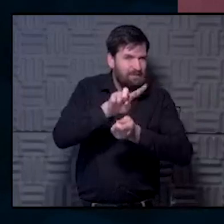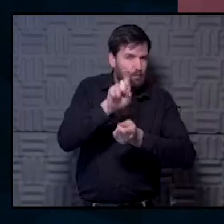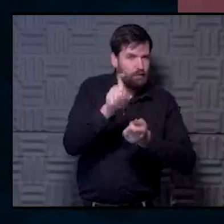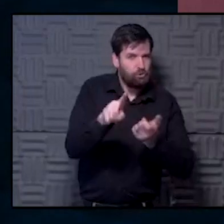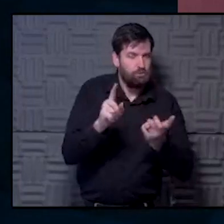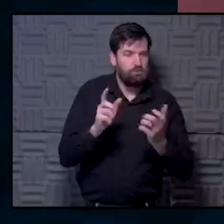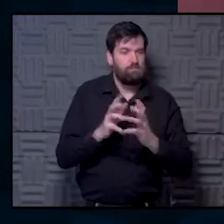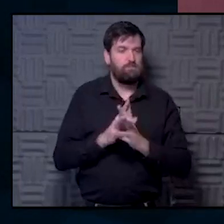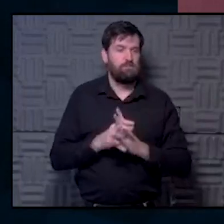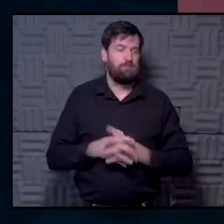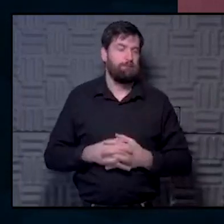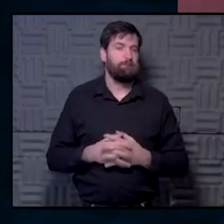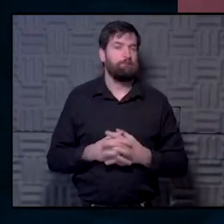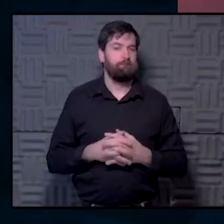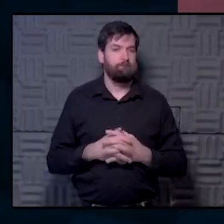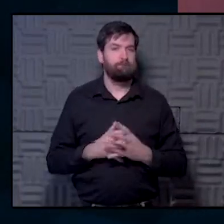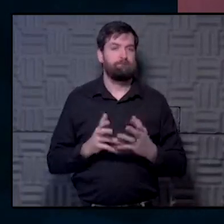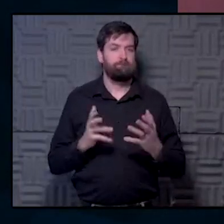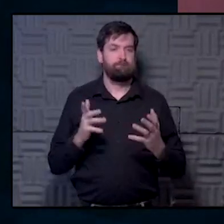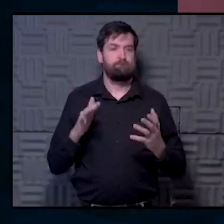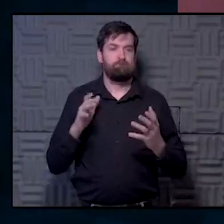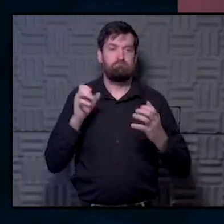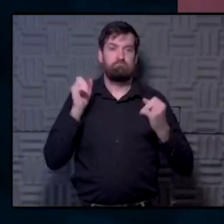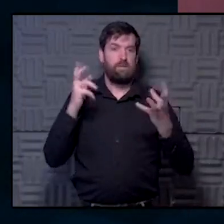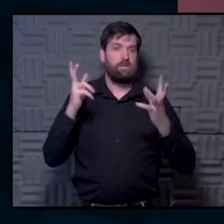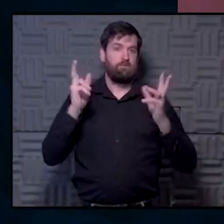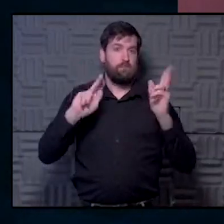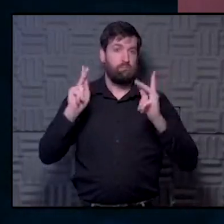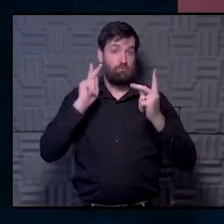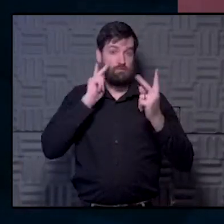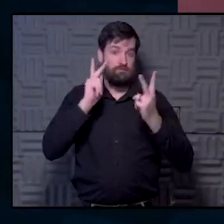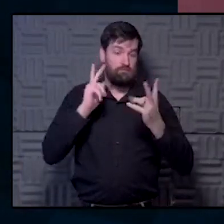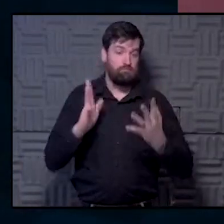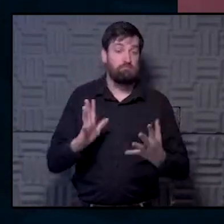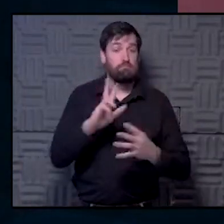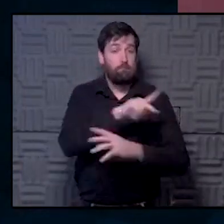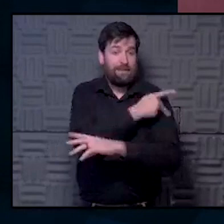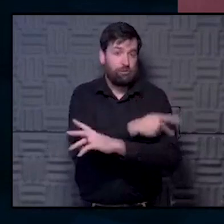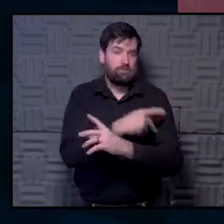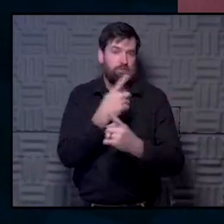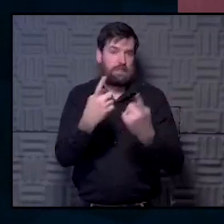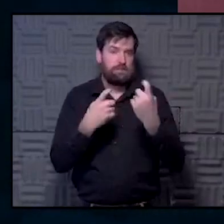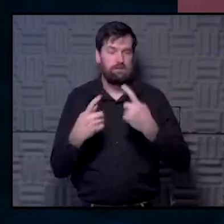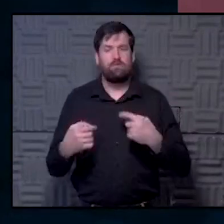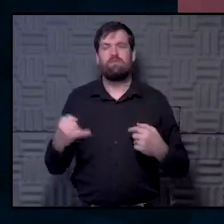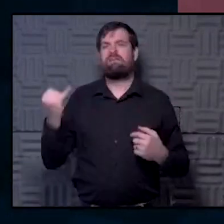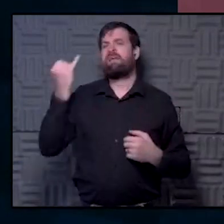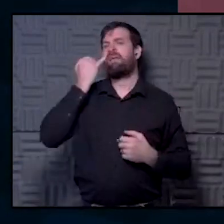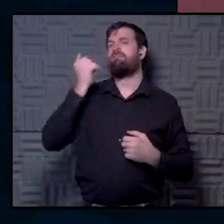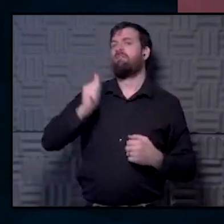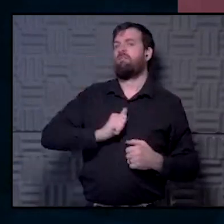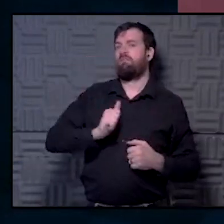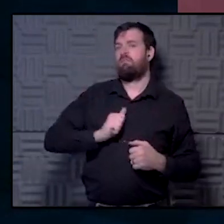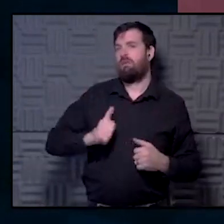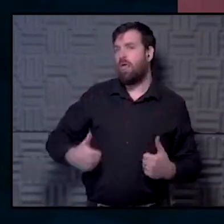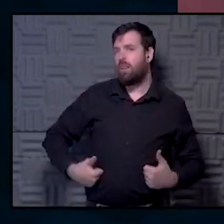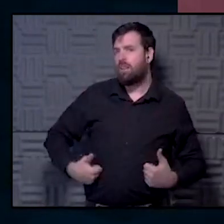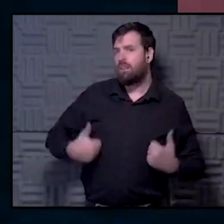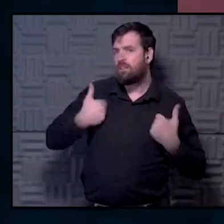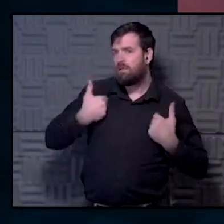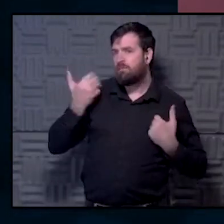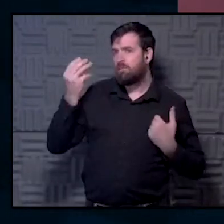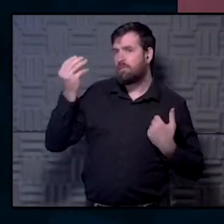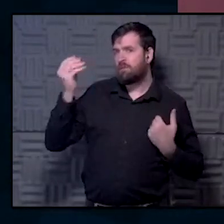question that a lot of viewers and a lot of patients are asking us. What if I live in